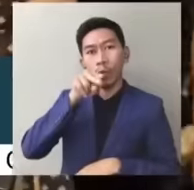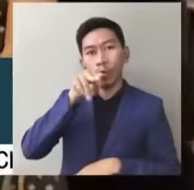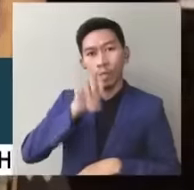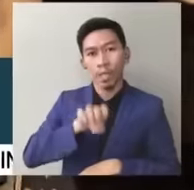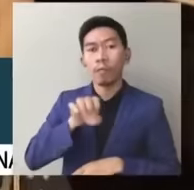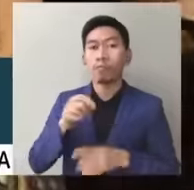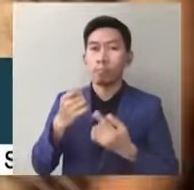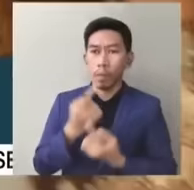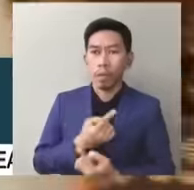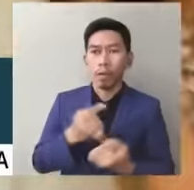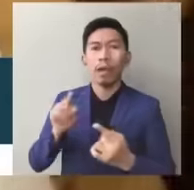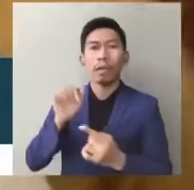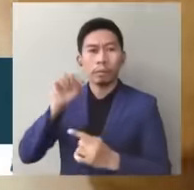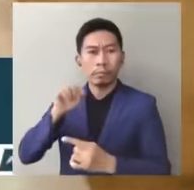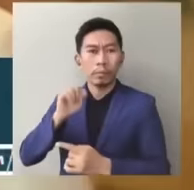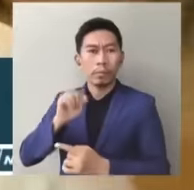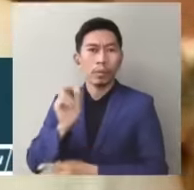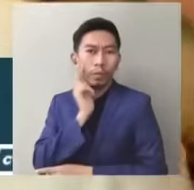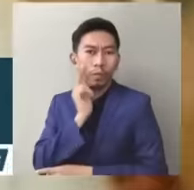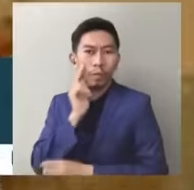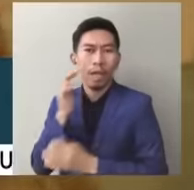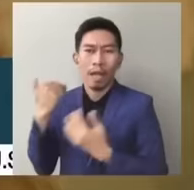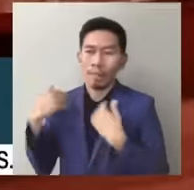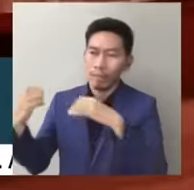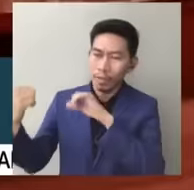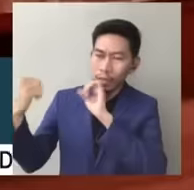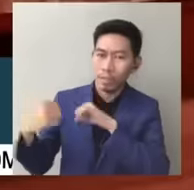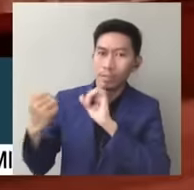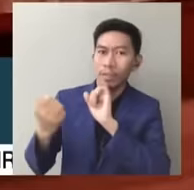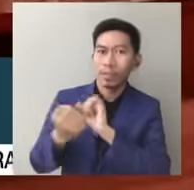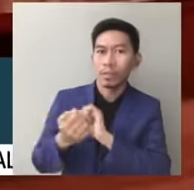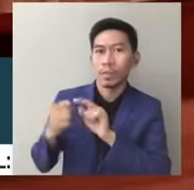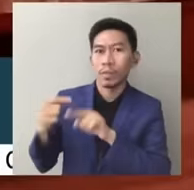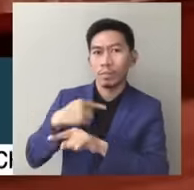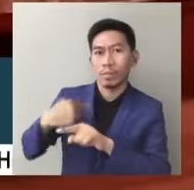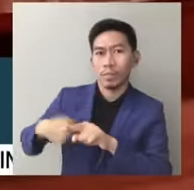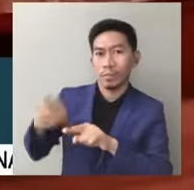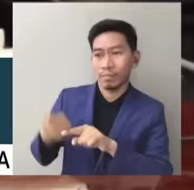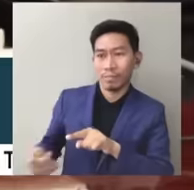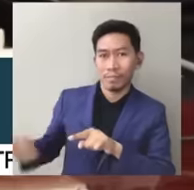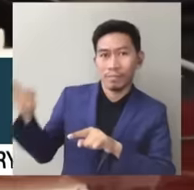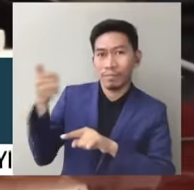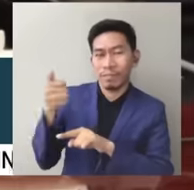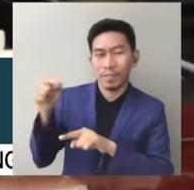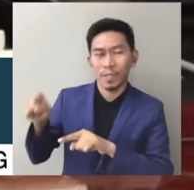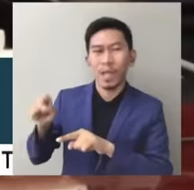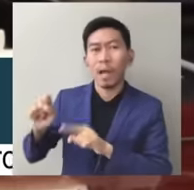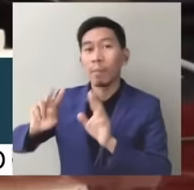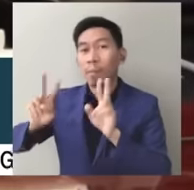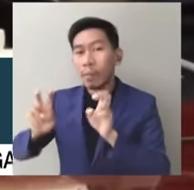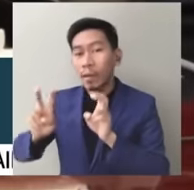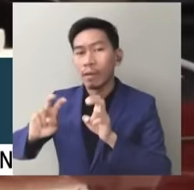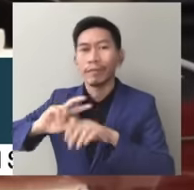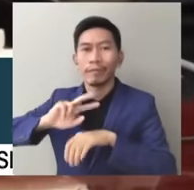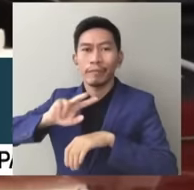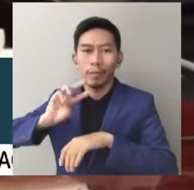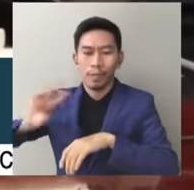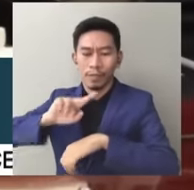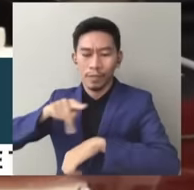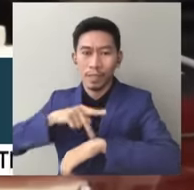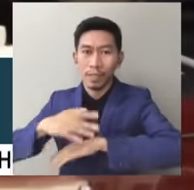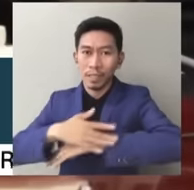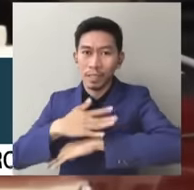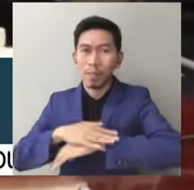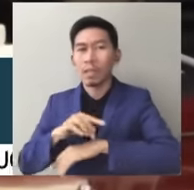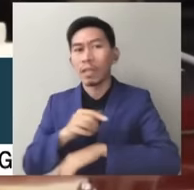to a compromise deal with Chinese leader Xi Jinping on the West Philippine Sea issue. But another Duterte spokesman,